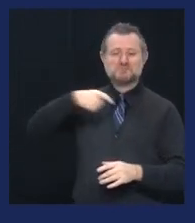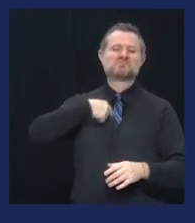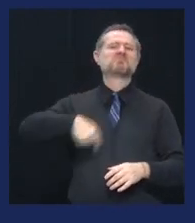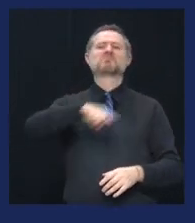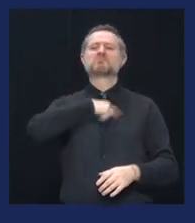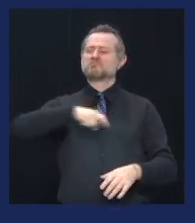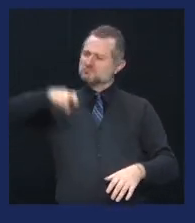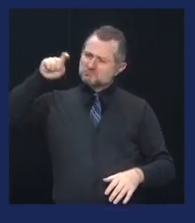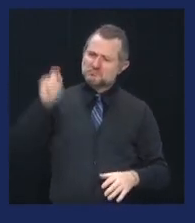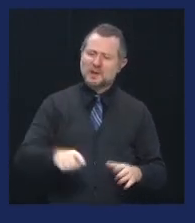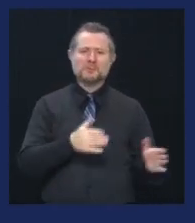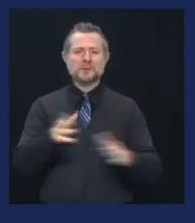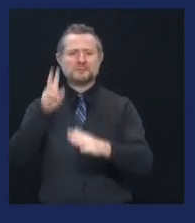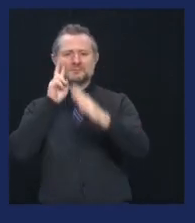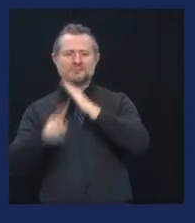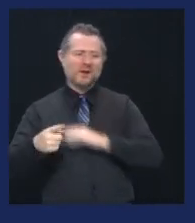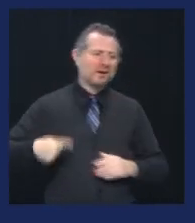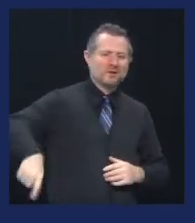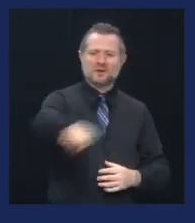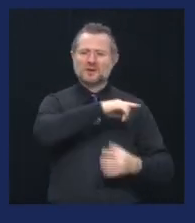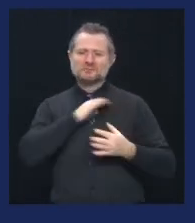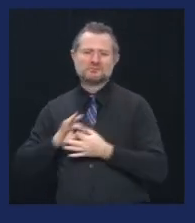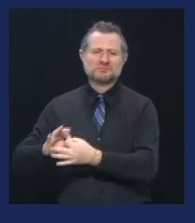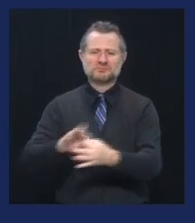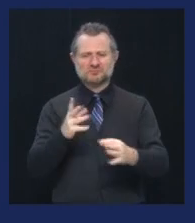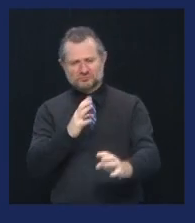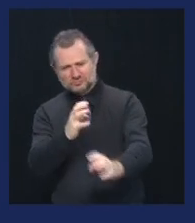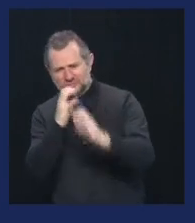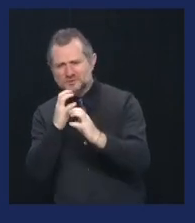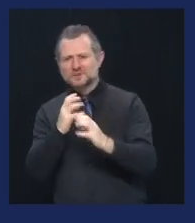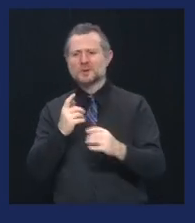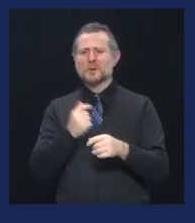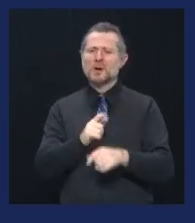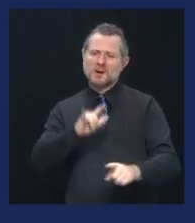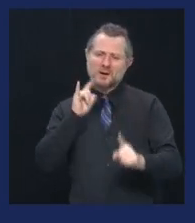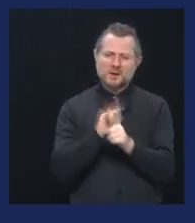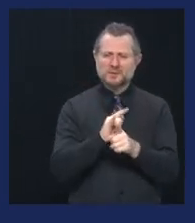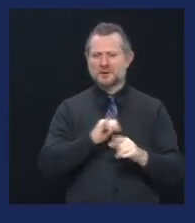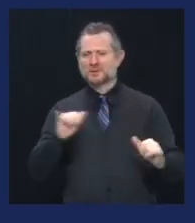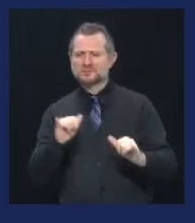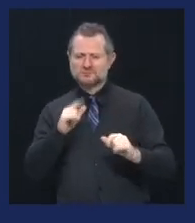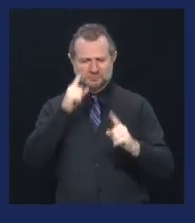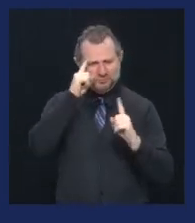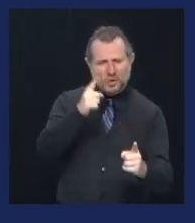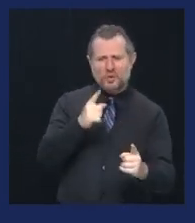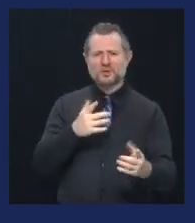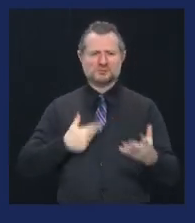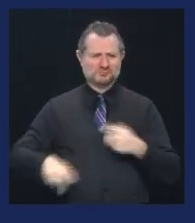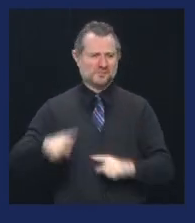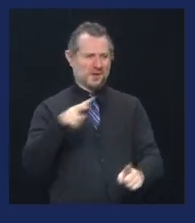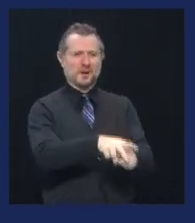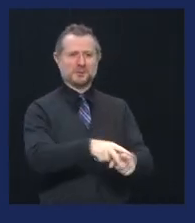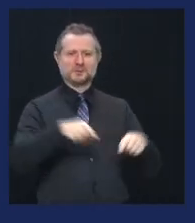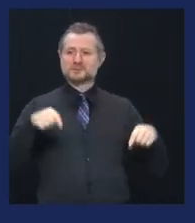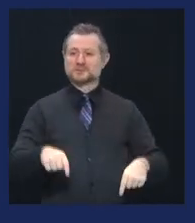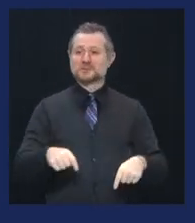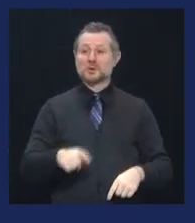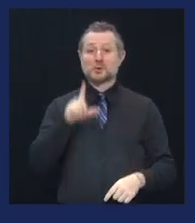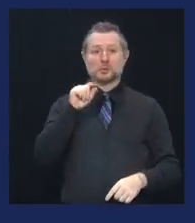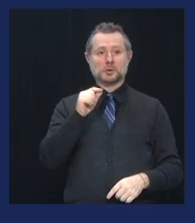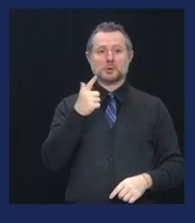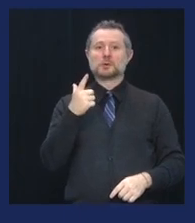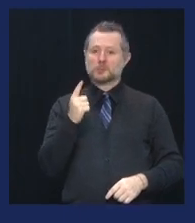discipline, and the same love that brought us through last year. 2021 will be a year of continued challenges,